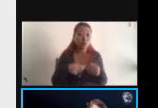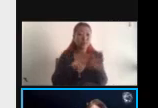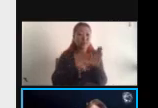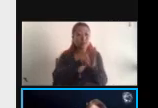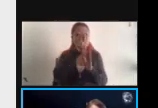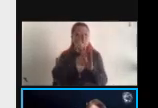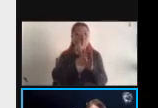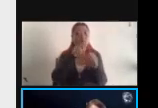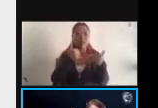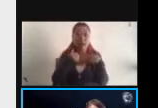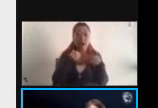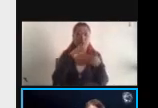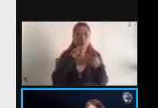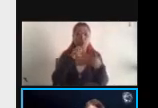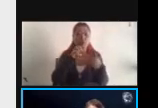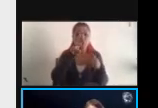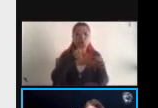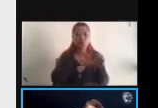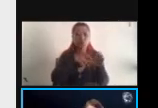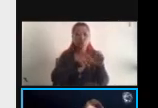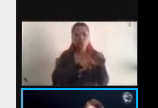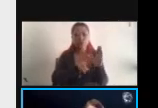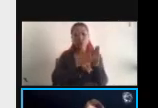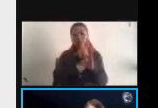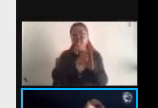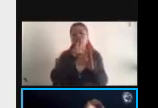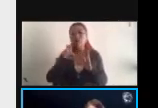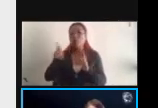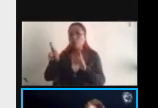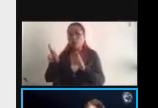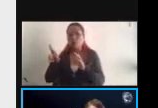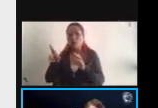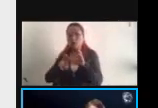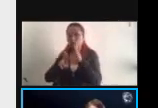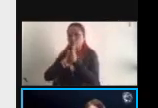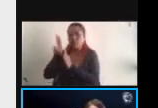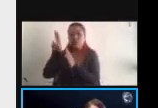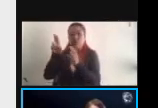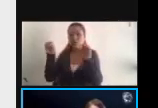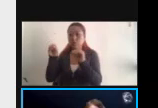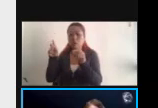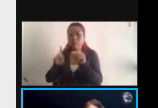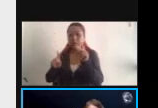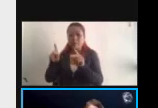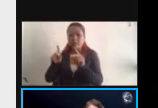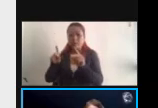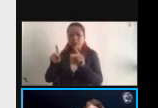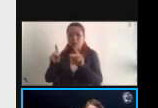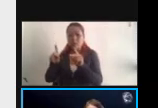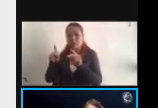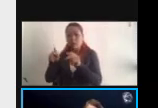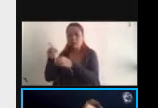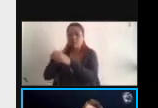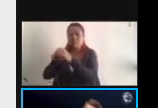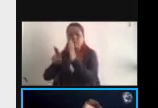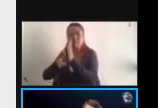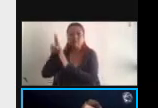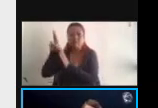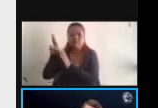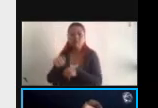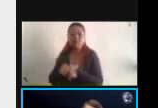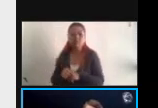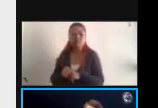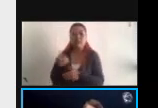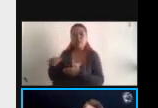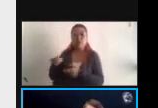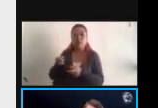uncrewed, which is not a mission without people, they're just not on board. Everything in a mission has the potential